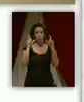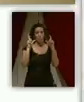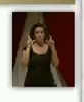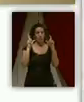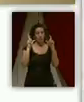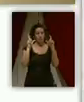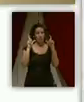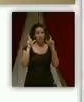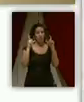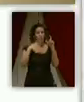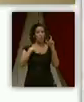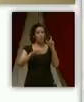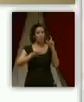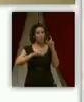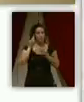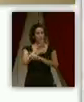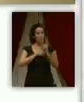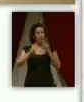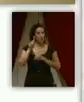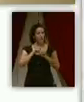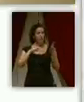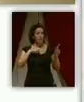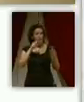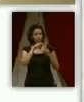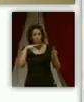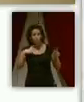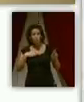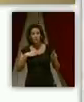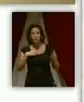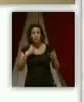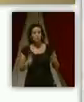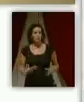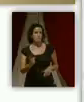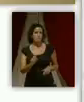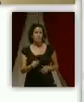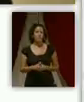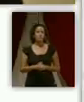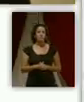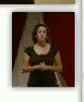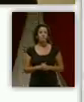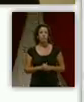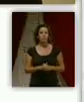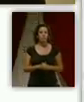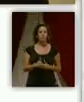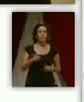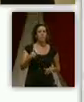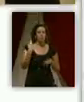opened your photo app, you can click on minus. This isn't clear enough.